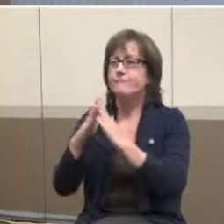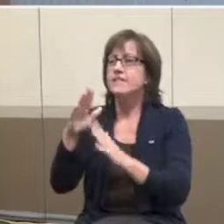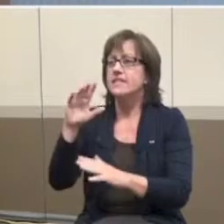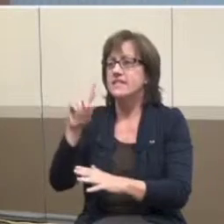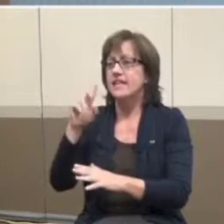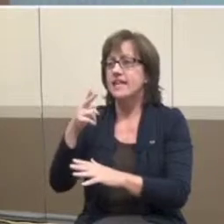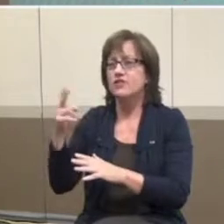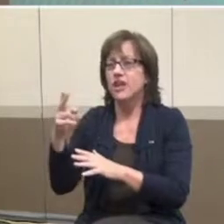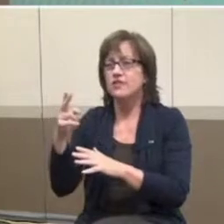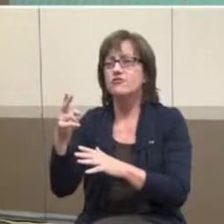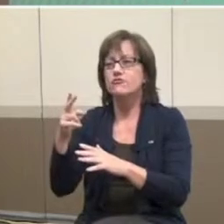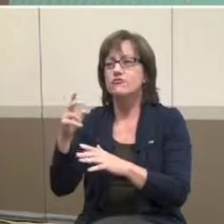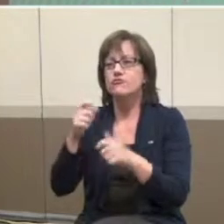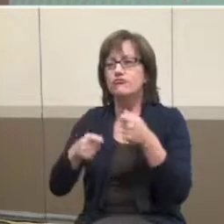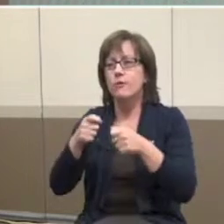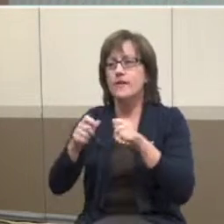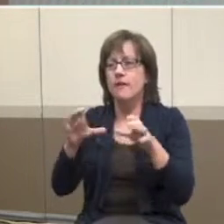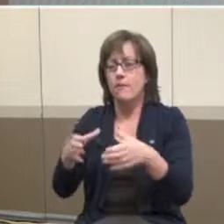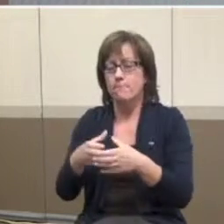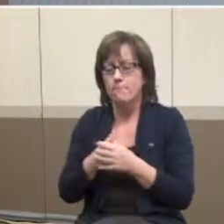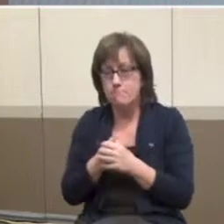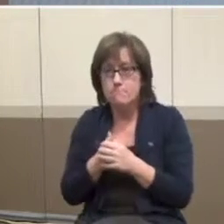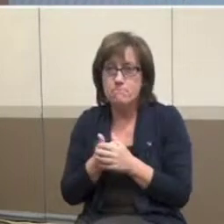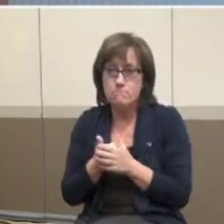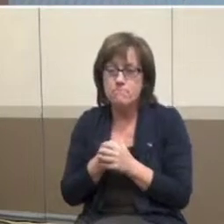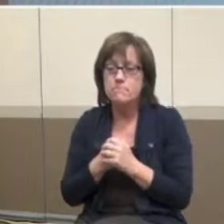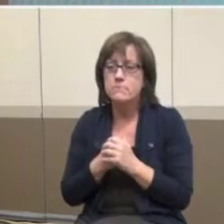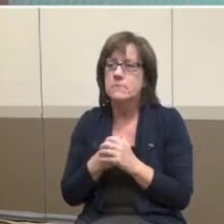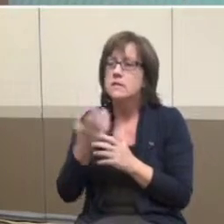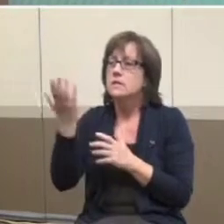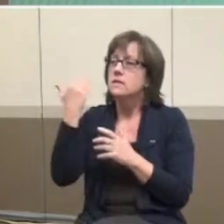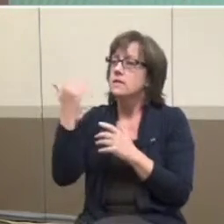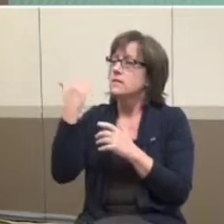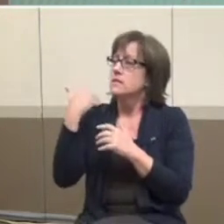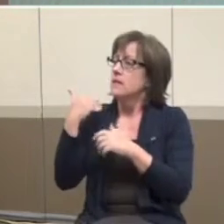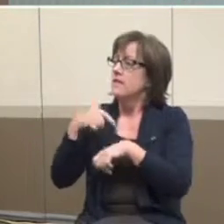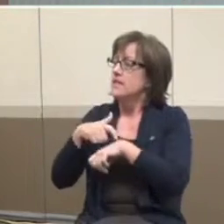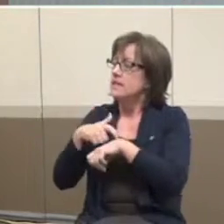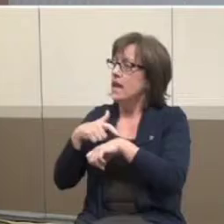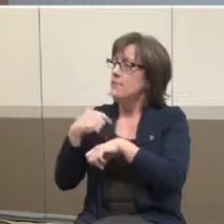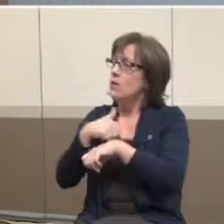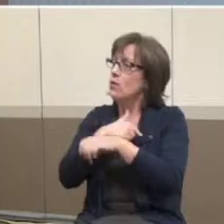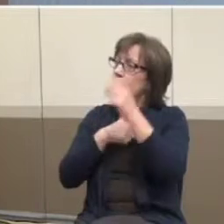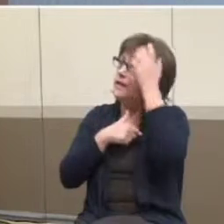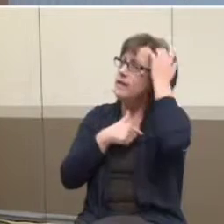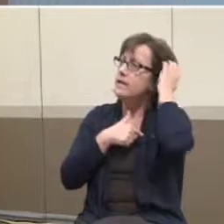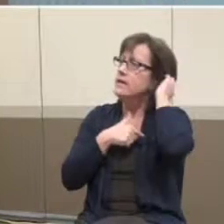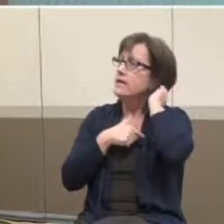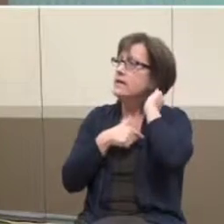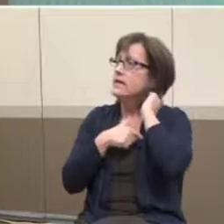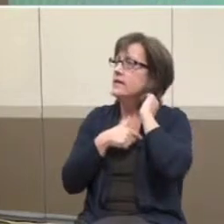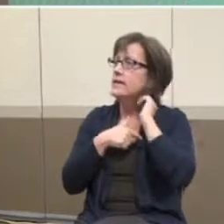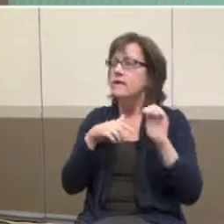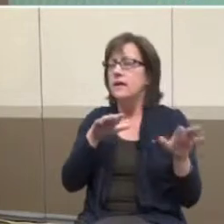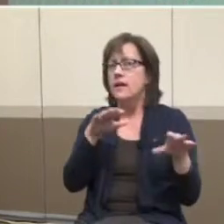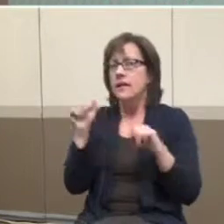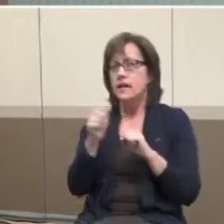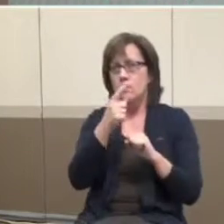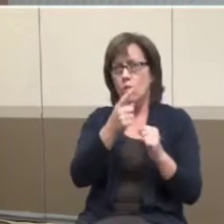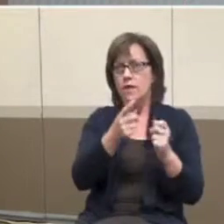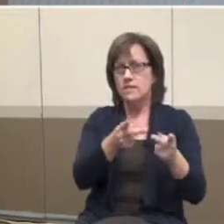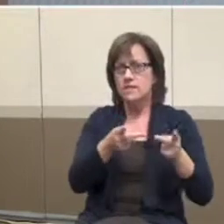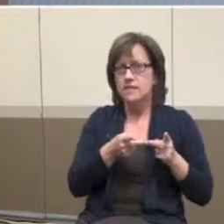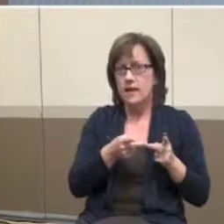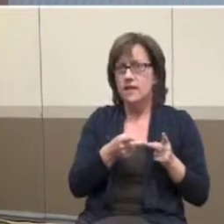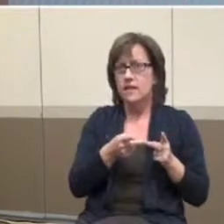club. And at the time, we had left one site